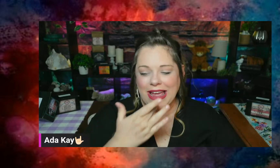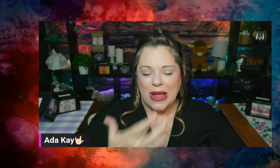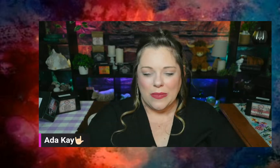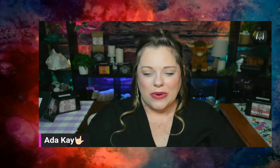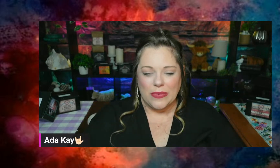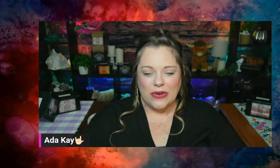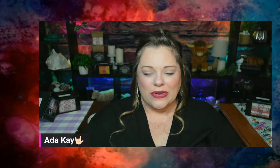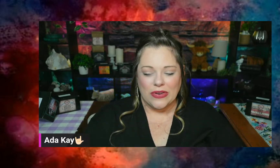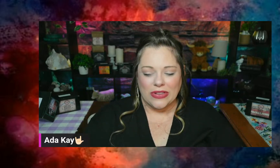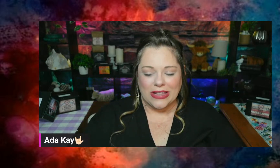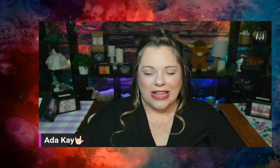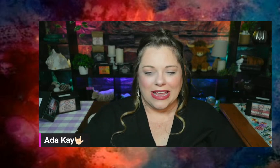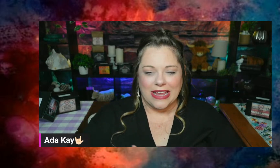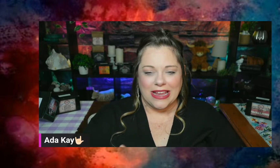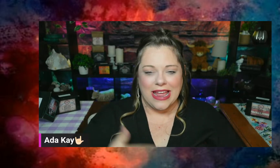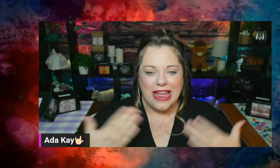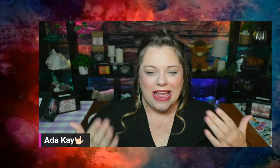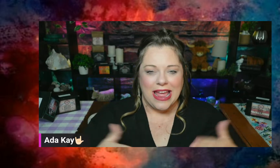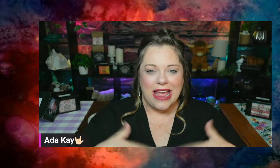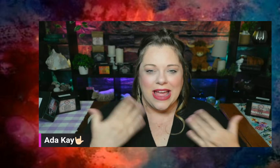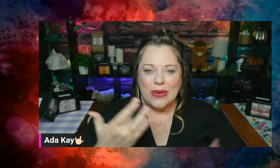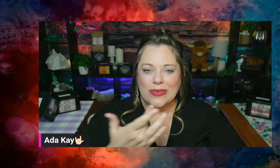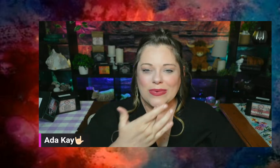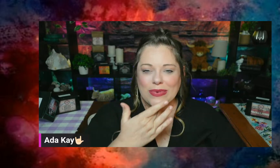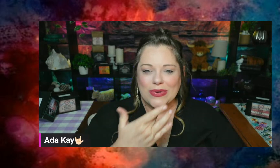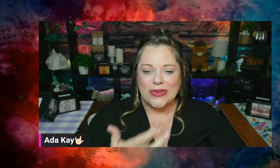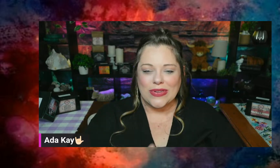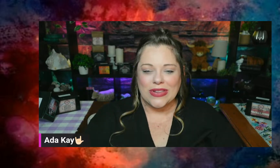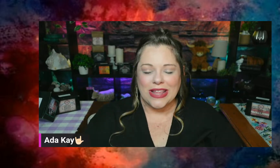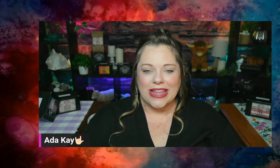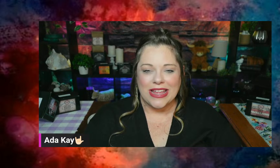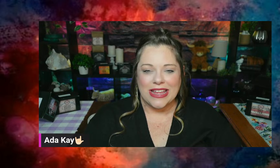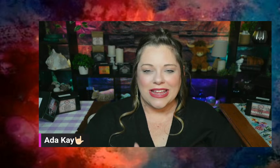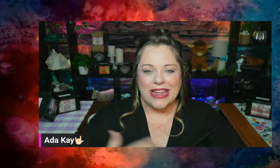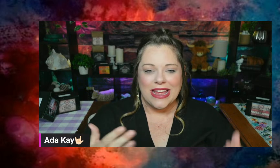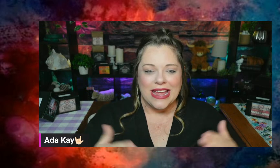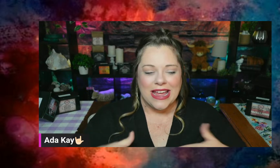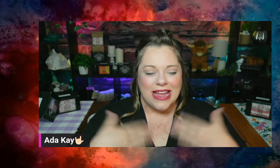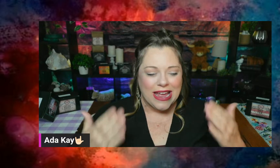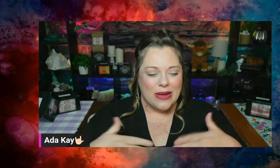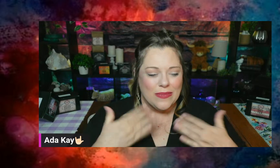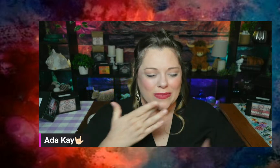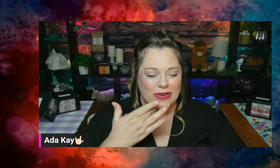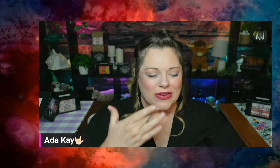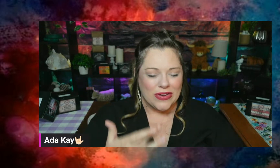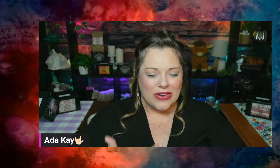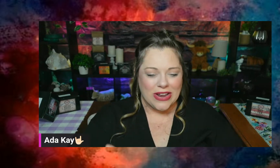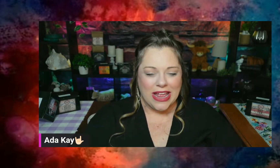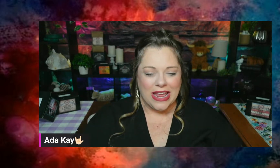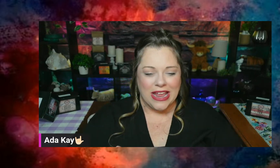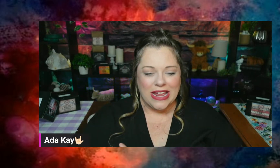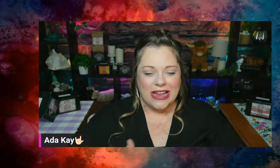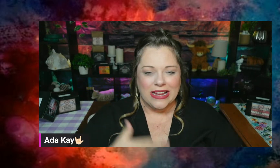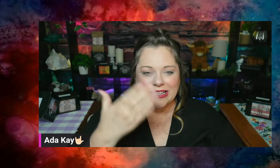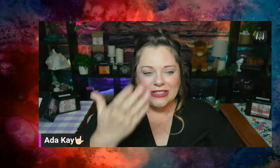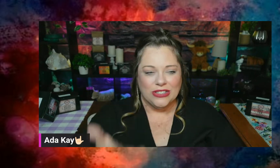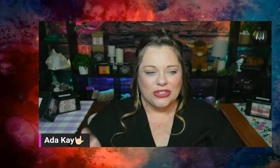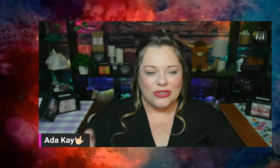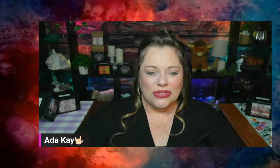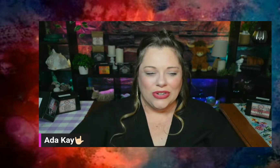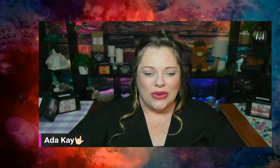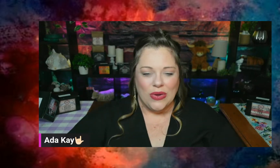Happy birthday. Happy birthday. Happy birthday to